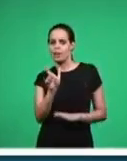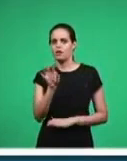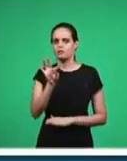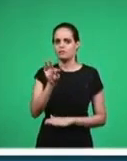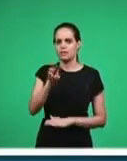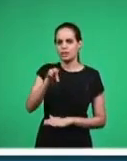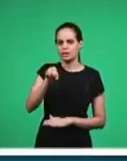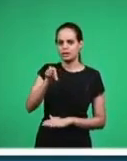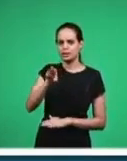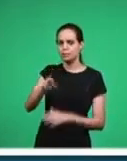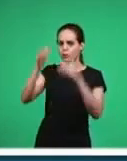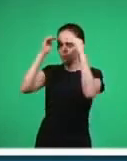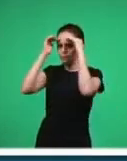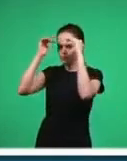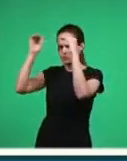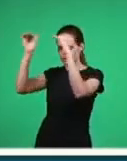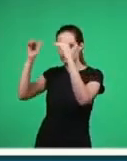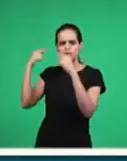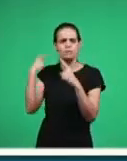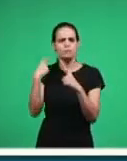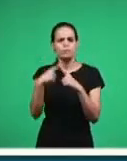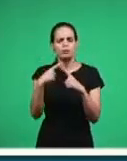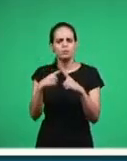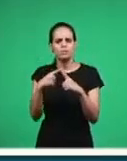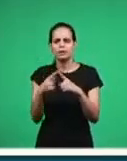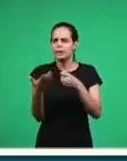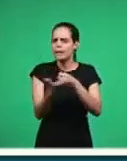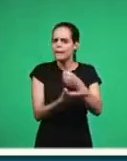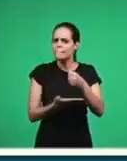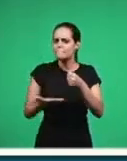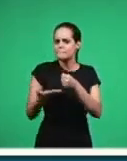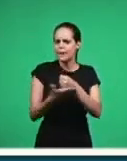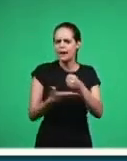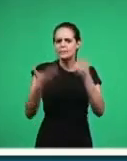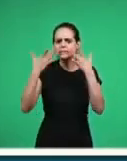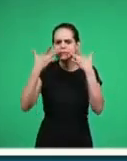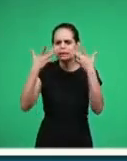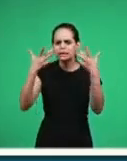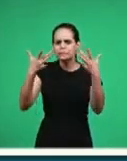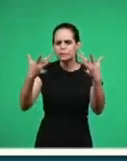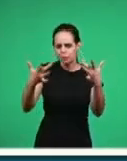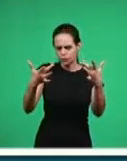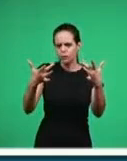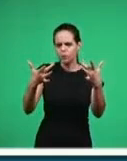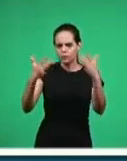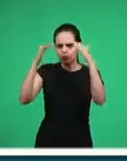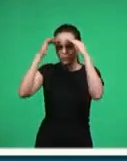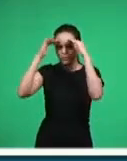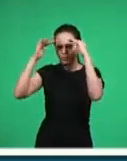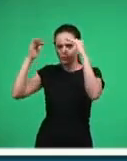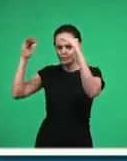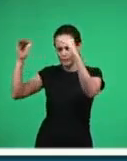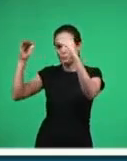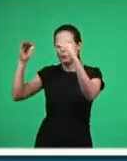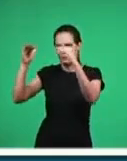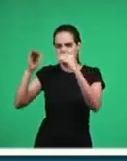help the brethren. The word fear in verse 1.